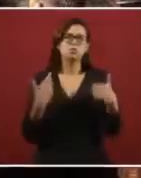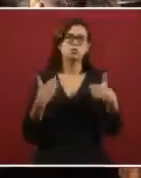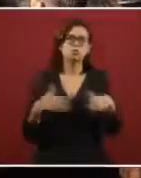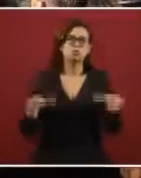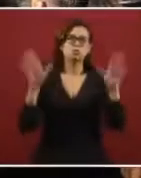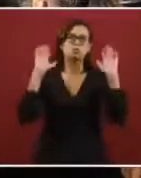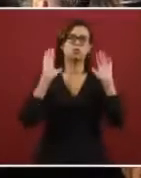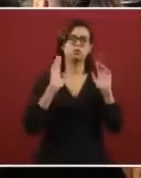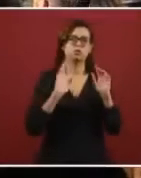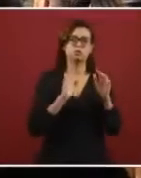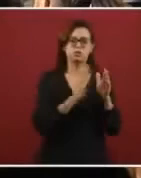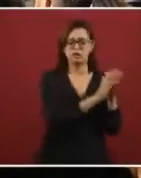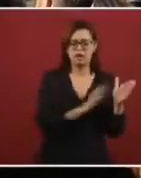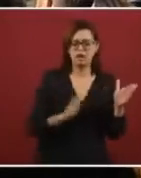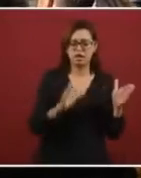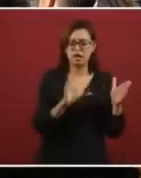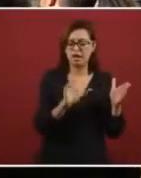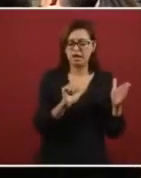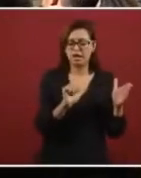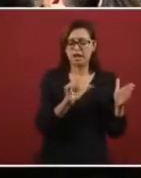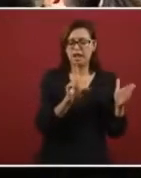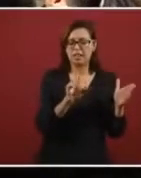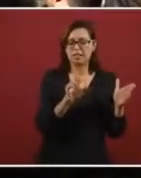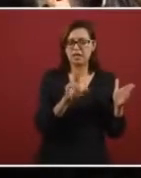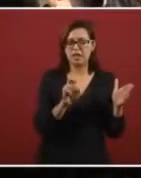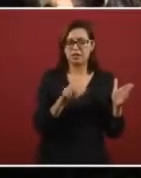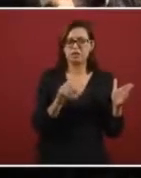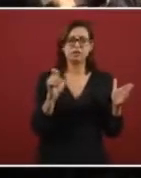being done during the 6 years of Calderon.